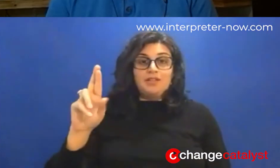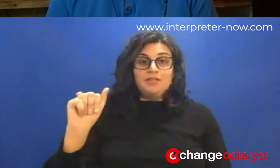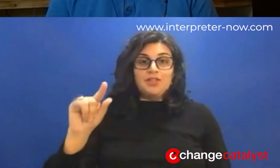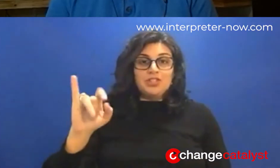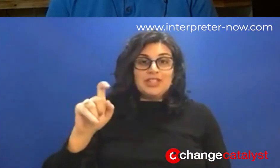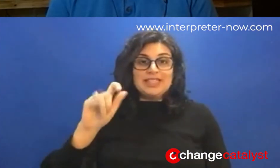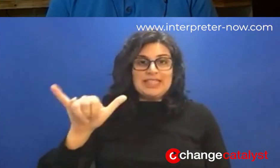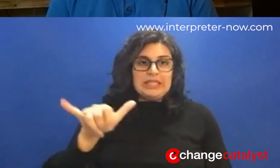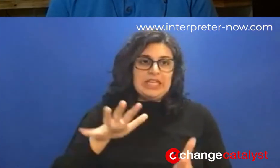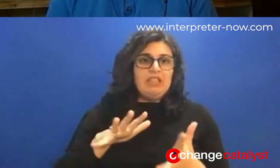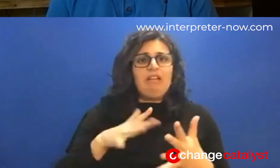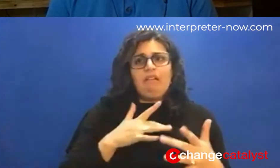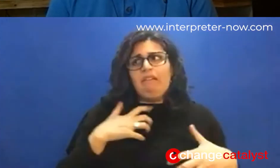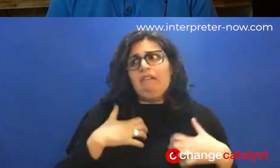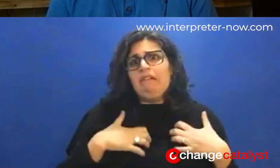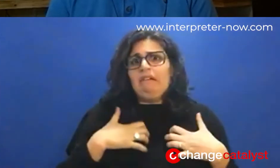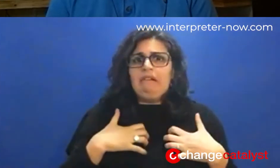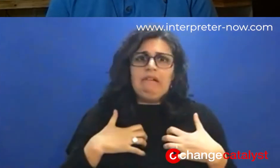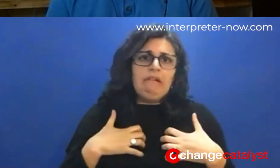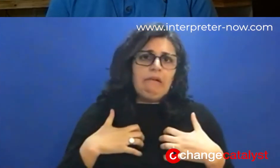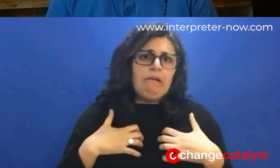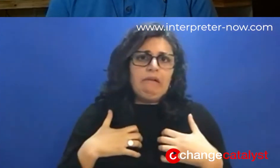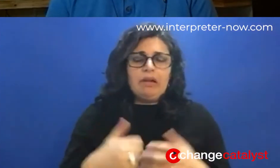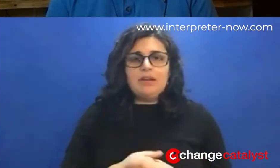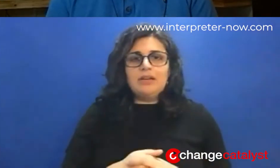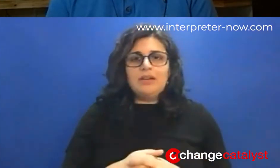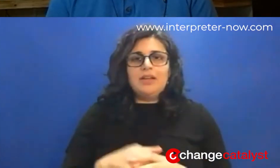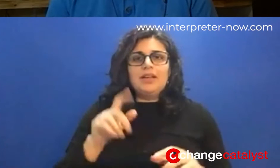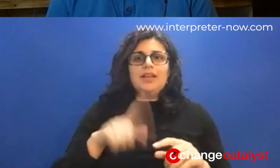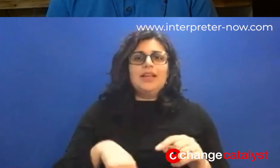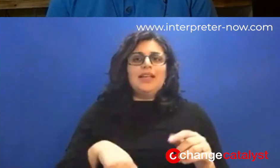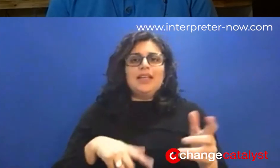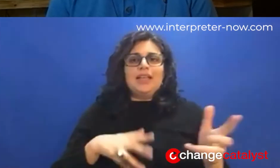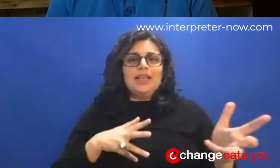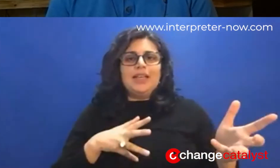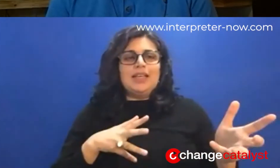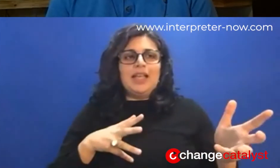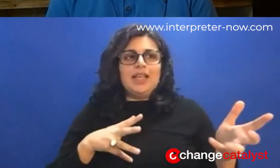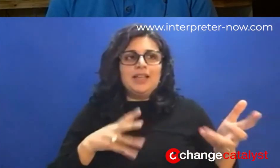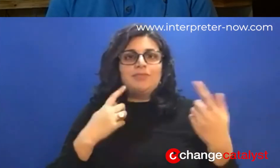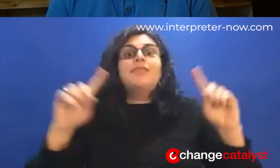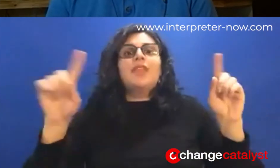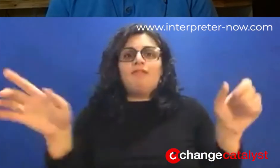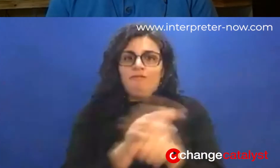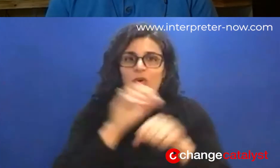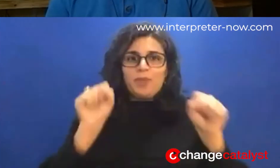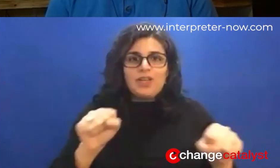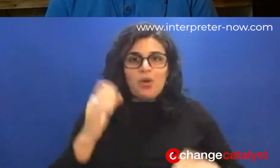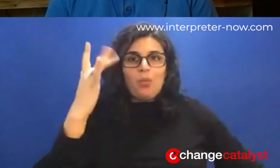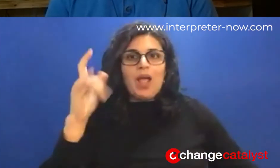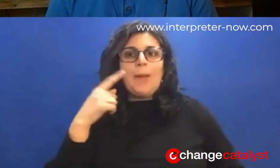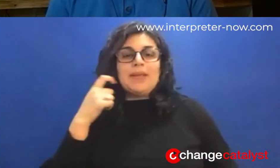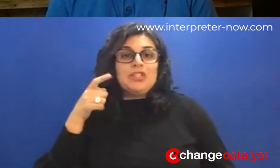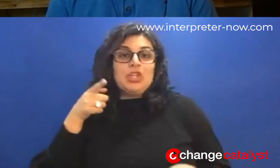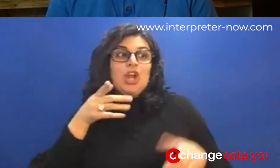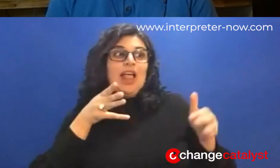that room often can't reach their full potential because you're allowing that